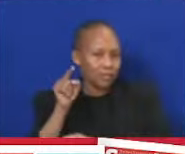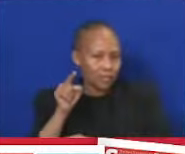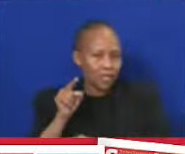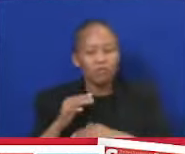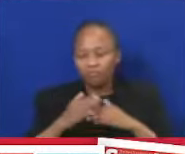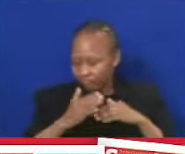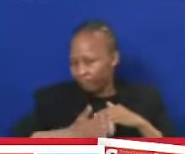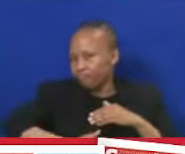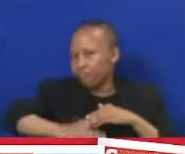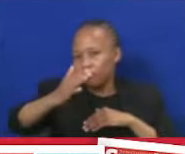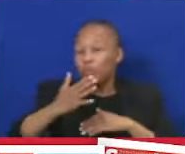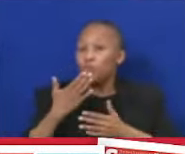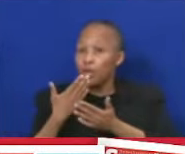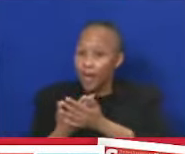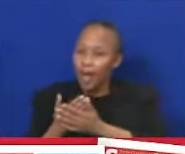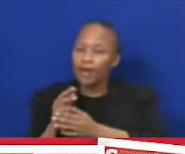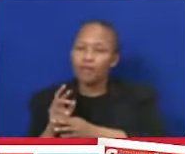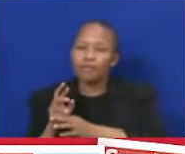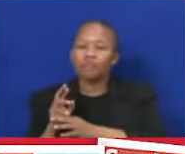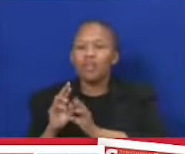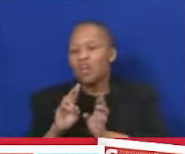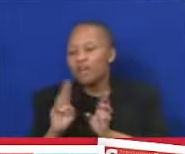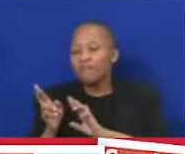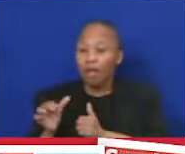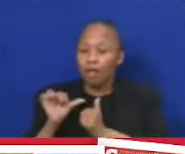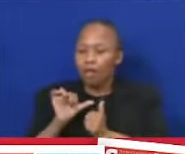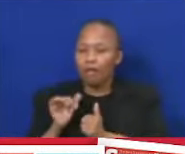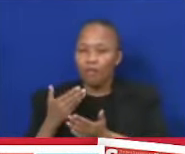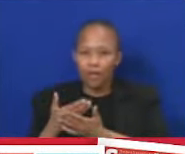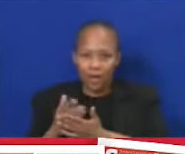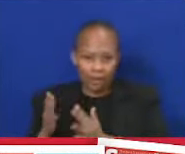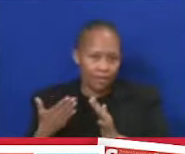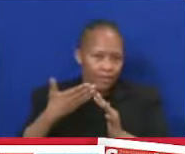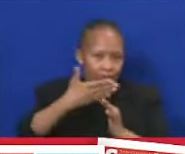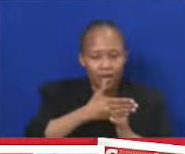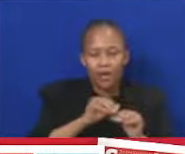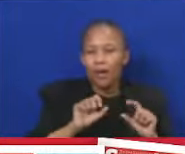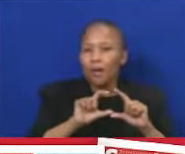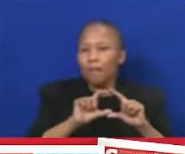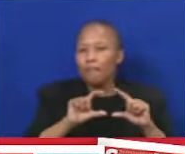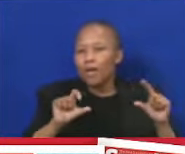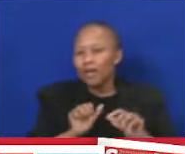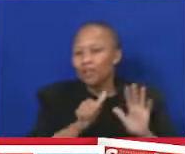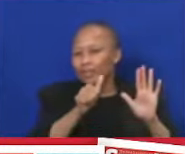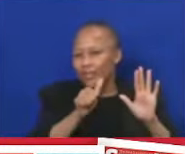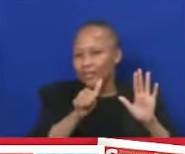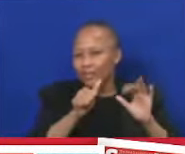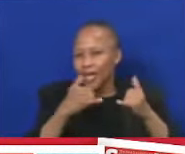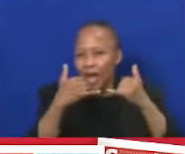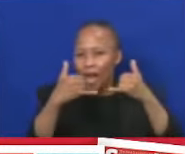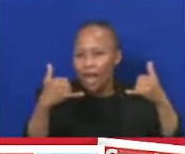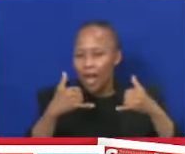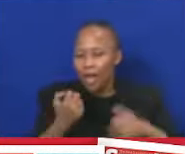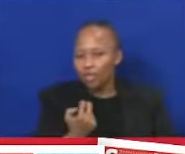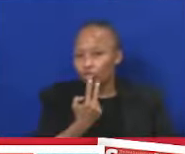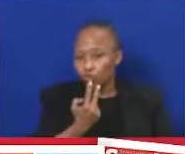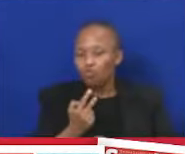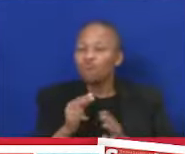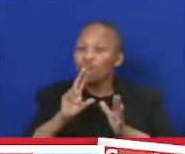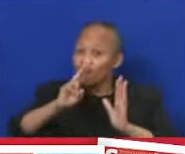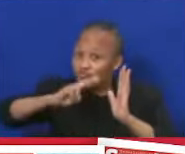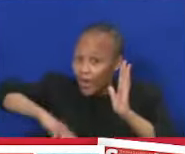Thank you. Can I ask that paragraph 6, line 2, be read into the record unless you advise